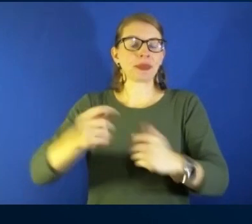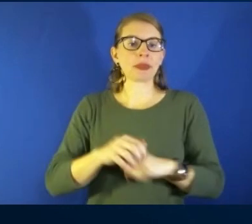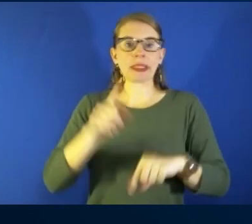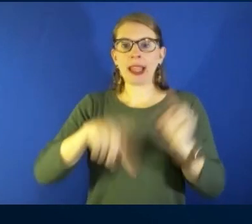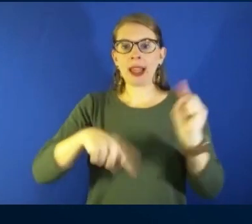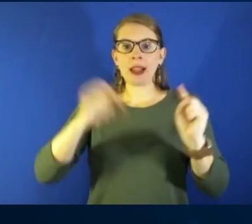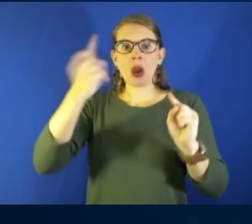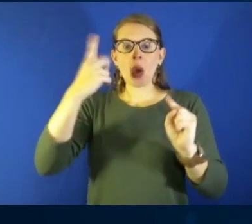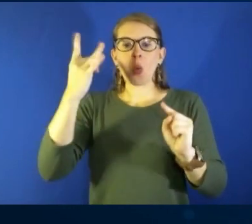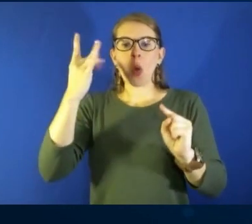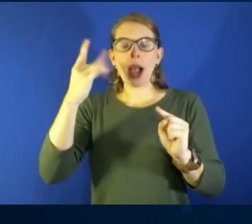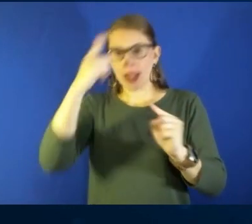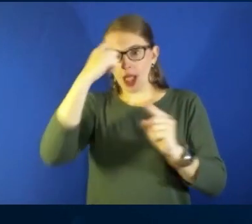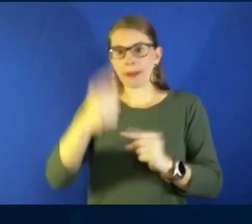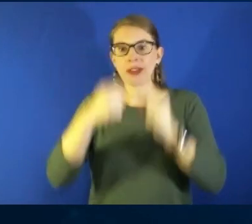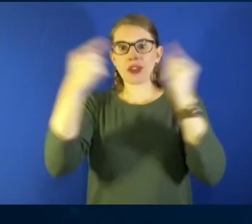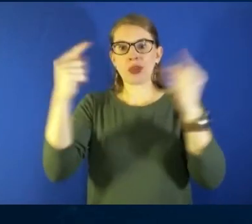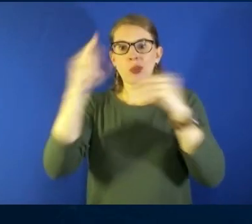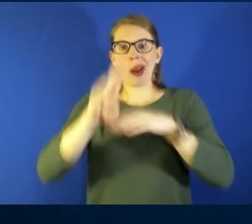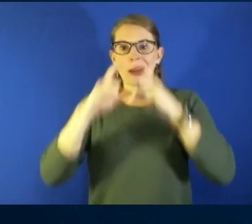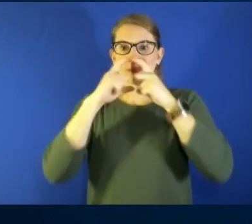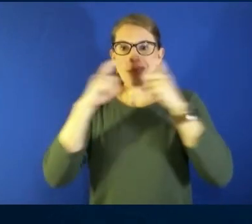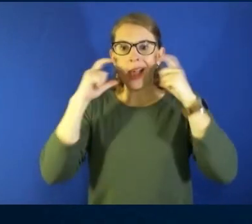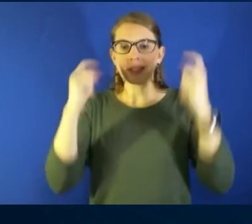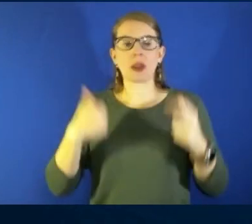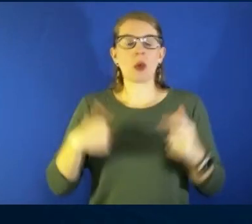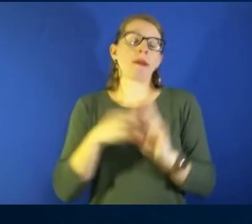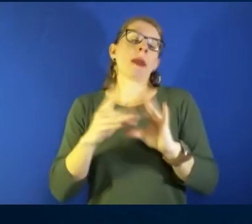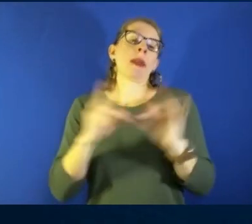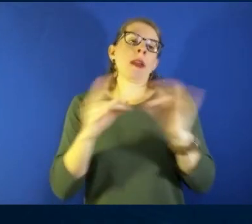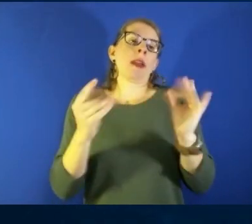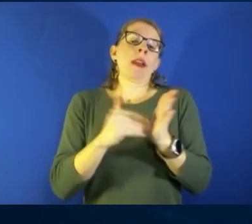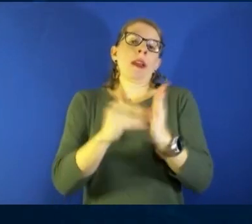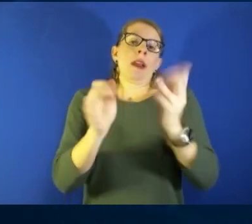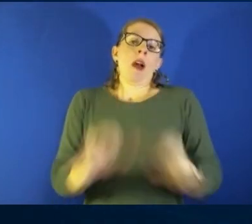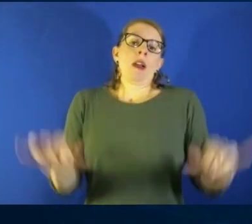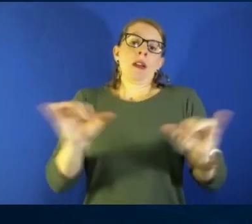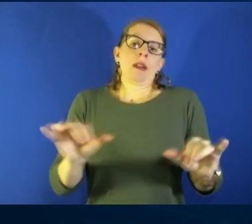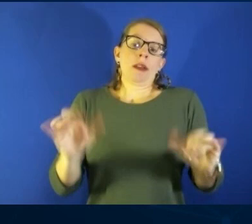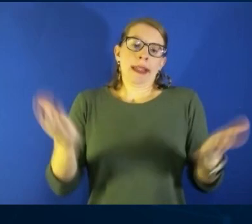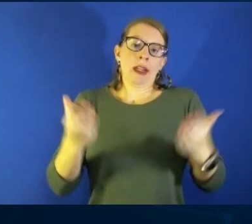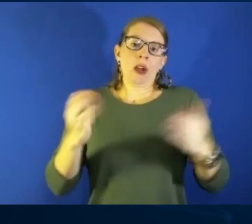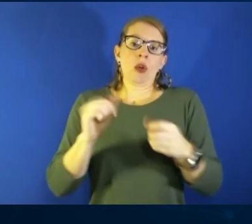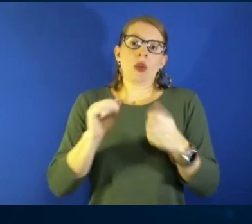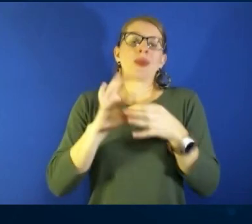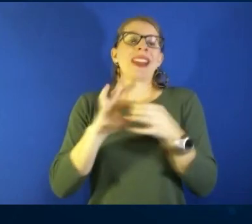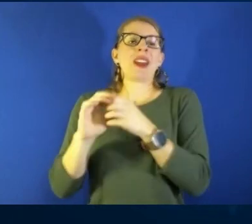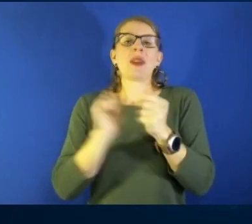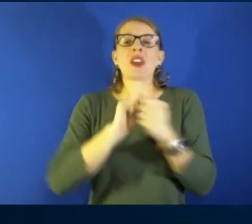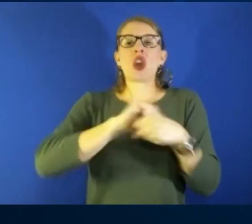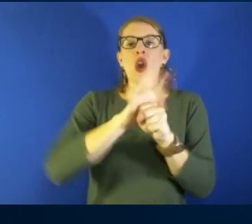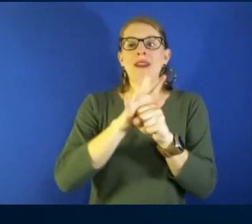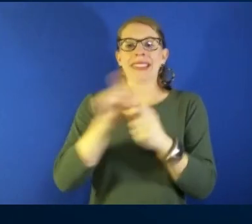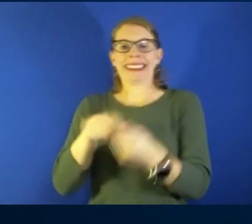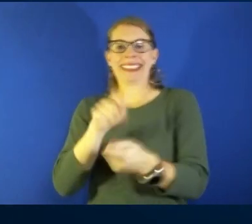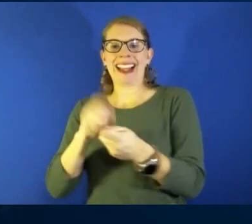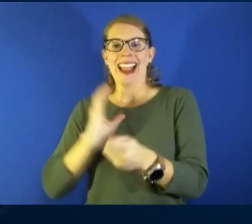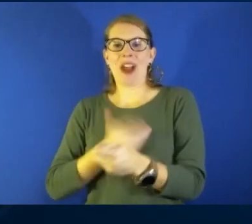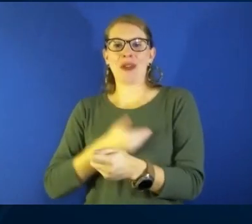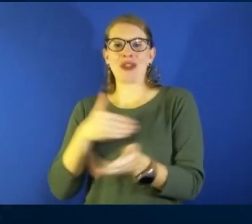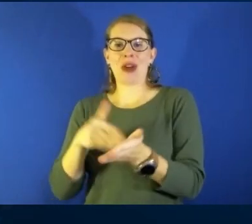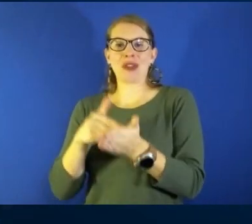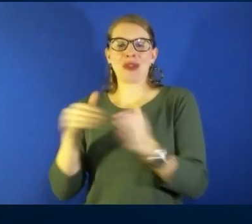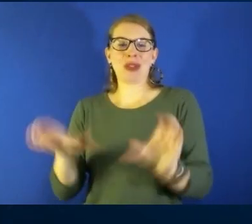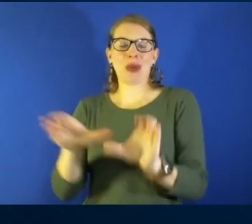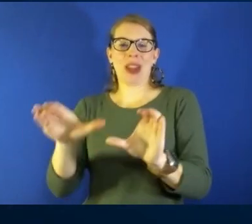so much oppositions to wearing masks. That's something we've said here on the show so many times with COVID, is that this is exactly what our doctors have been doing